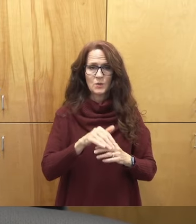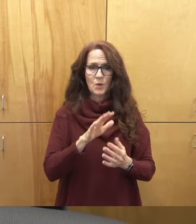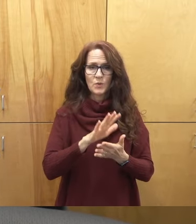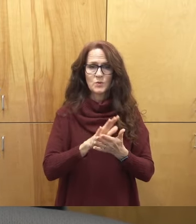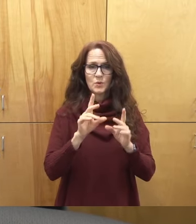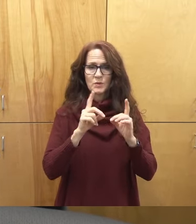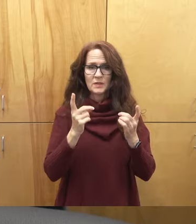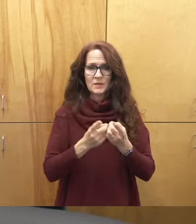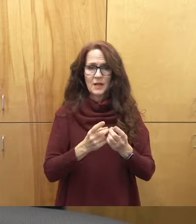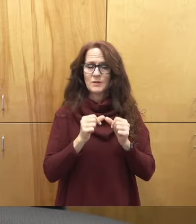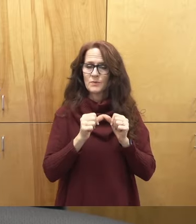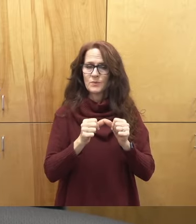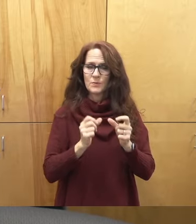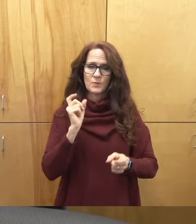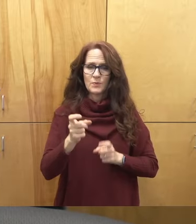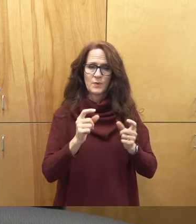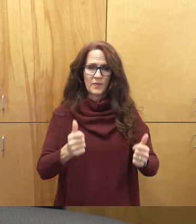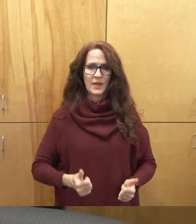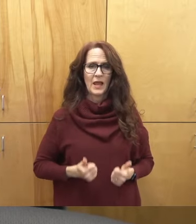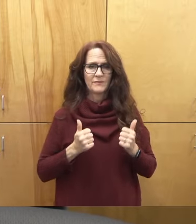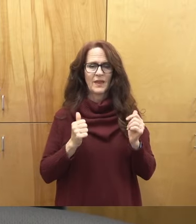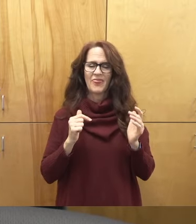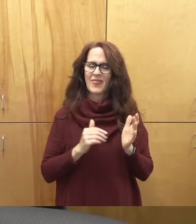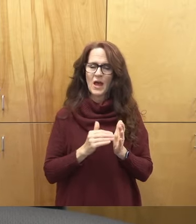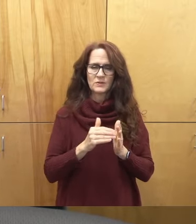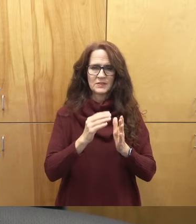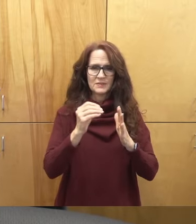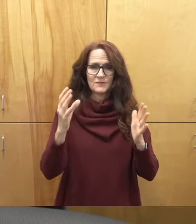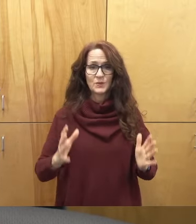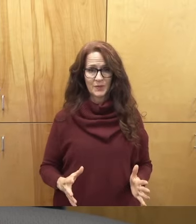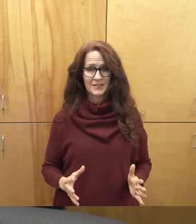your lasting contributions to the lives of thousands of students.